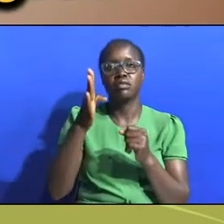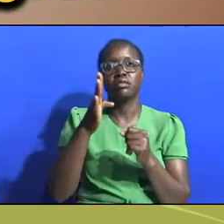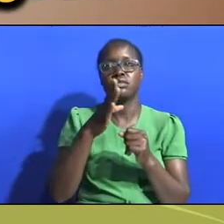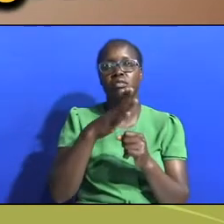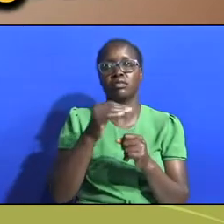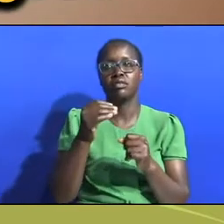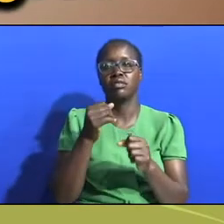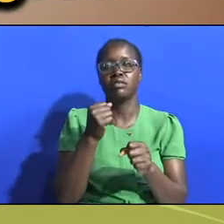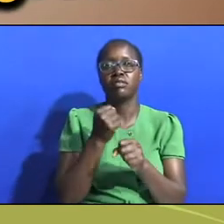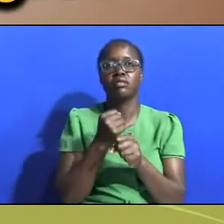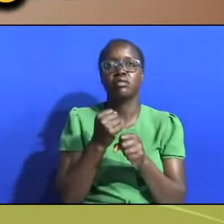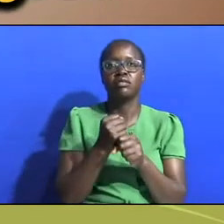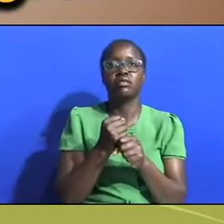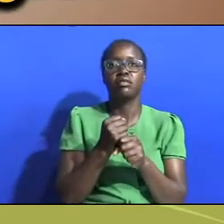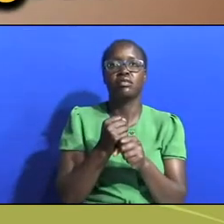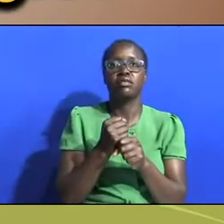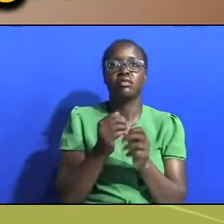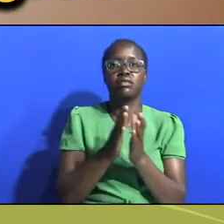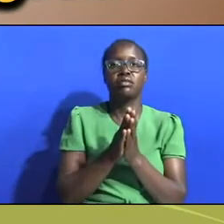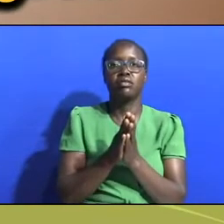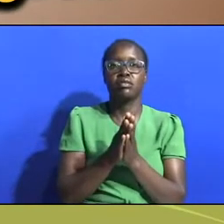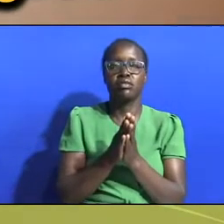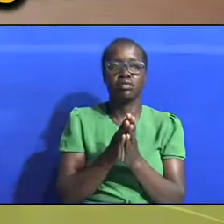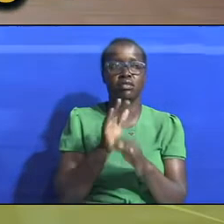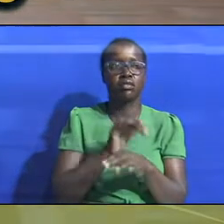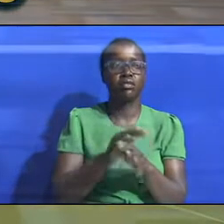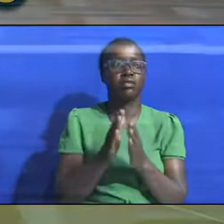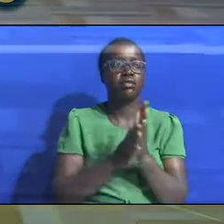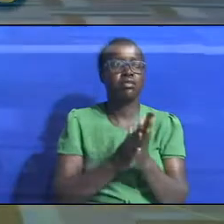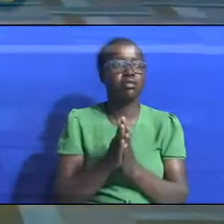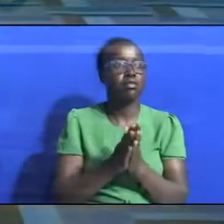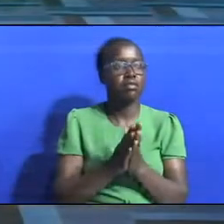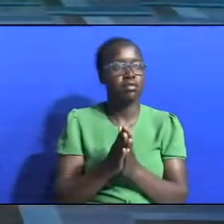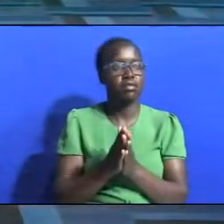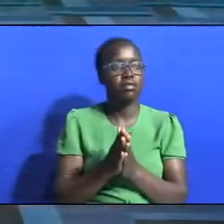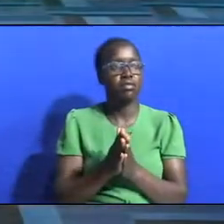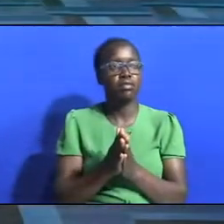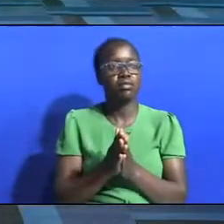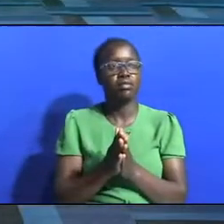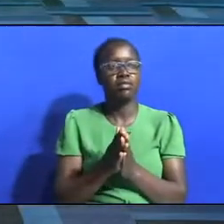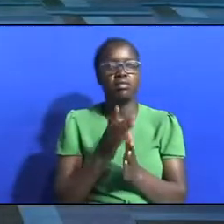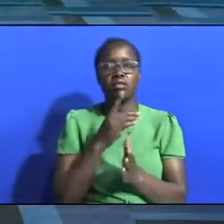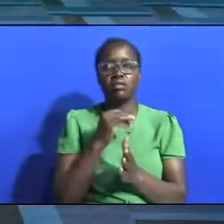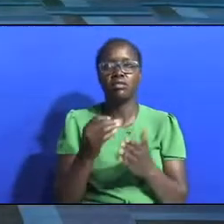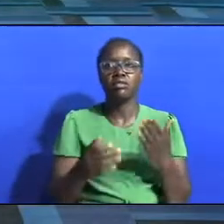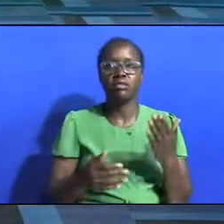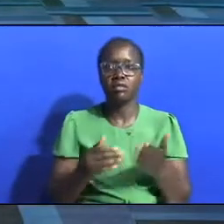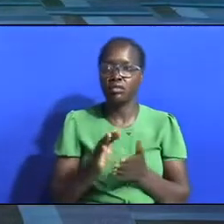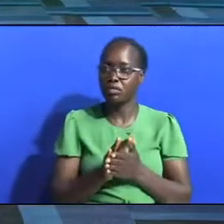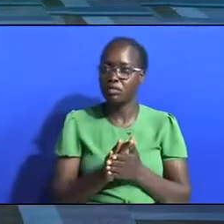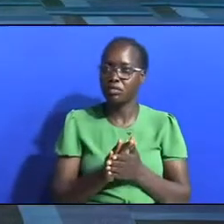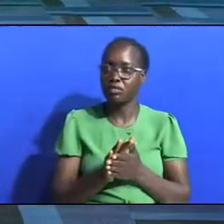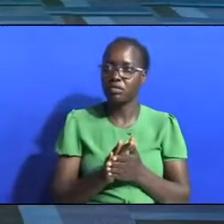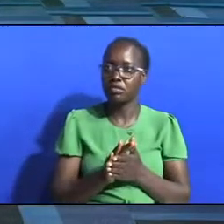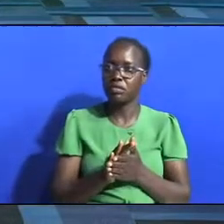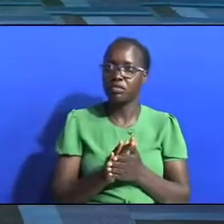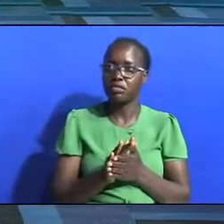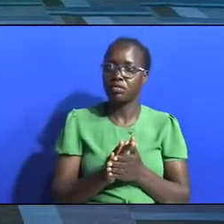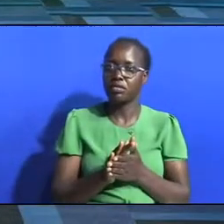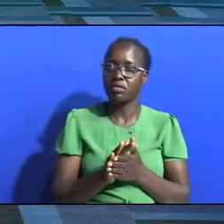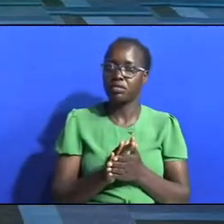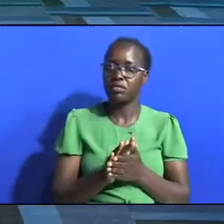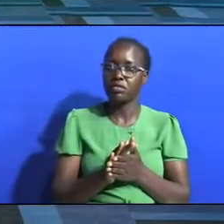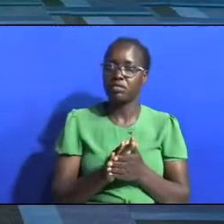and to do of his good pleasure. Ah, so we are to work out something. So it's not just